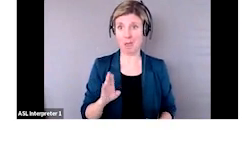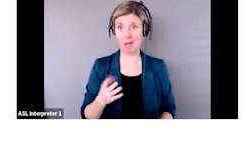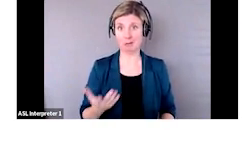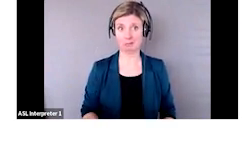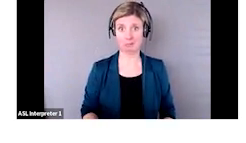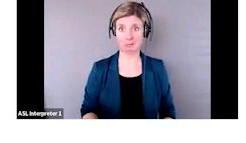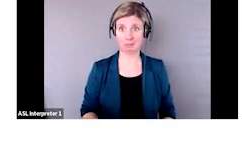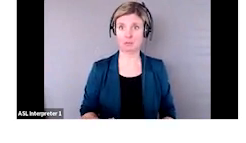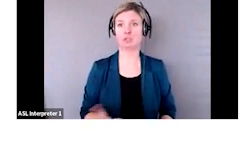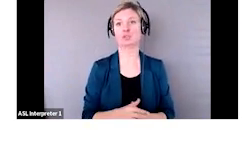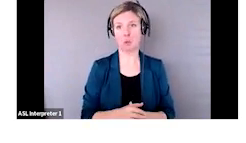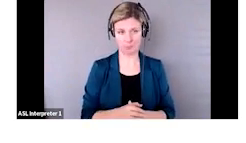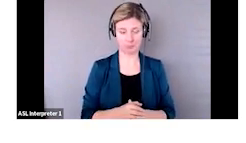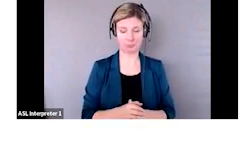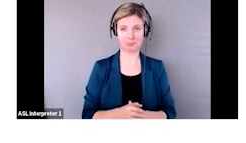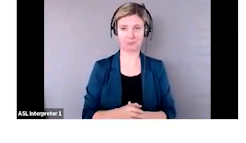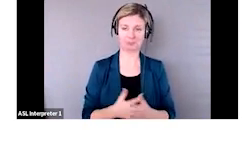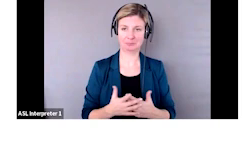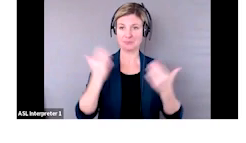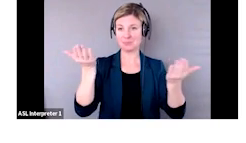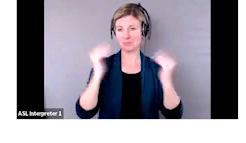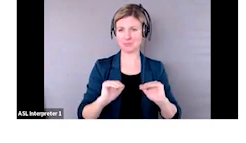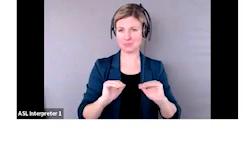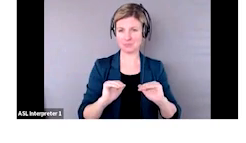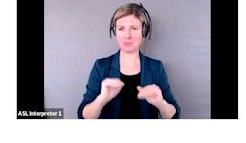why Amazon in general?